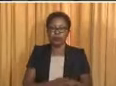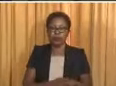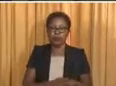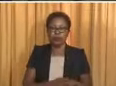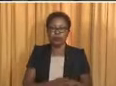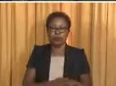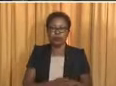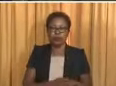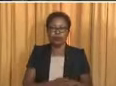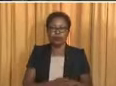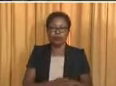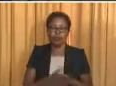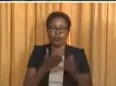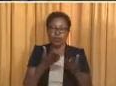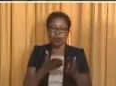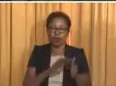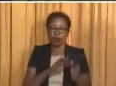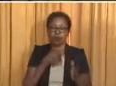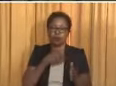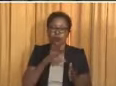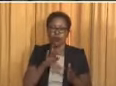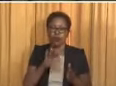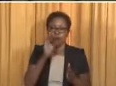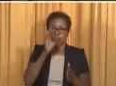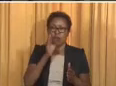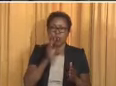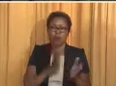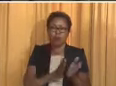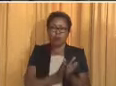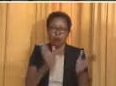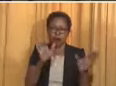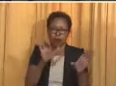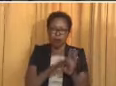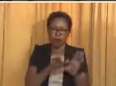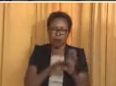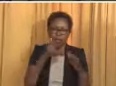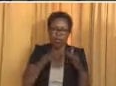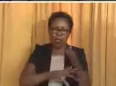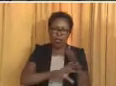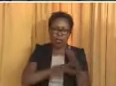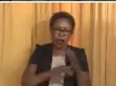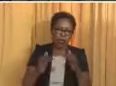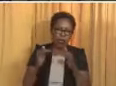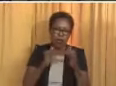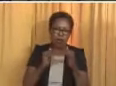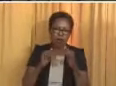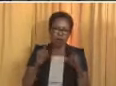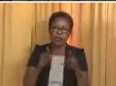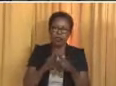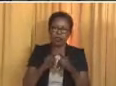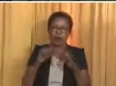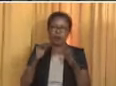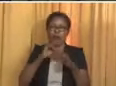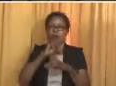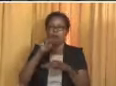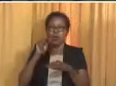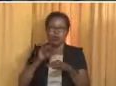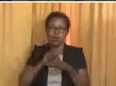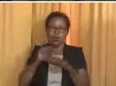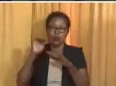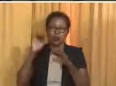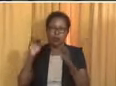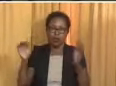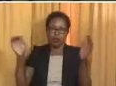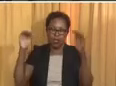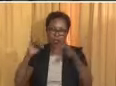It is my finding, therefore, that there was public participation at the county level and at the House of Parliament.